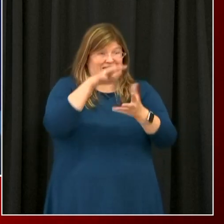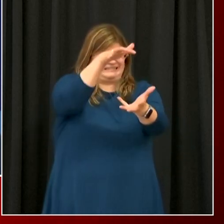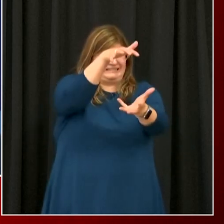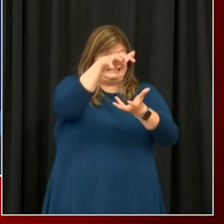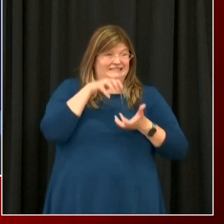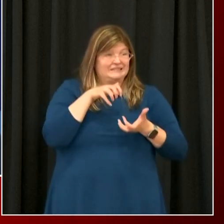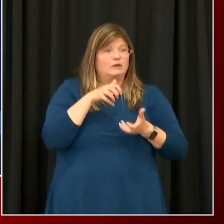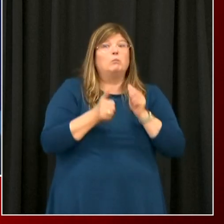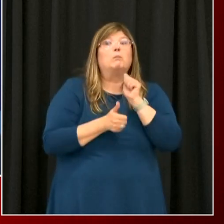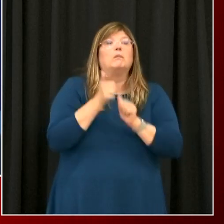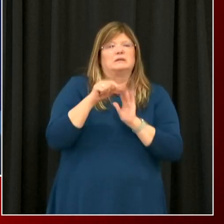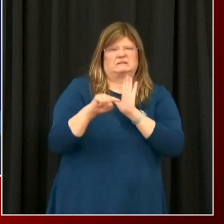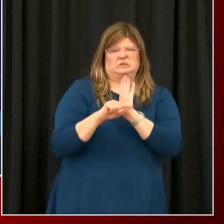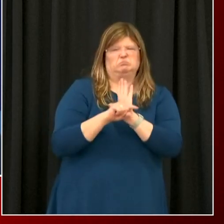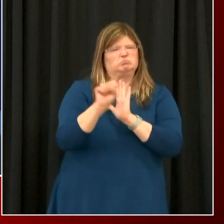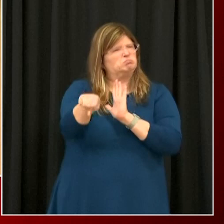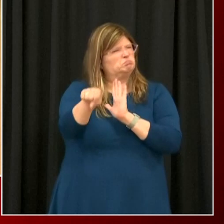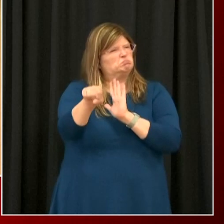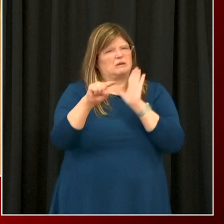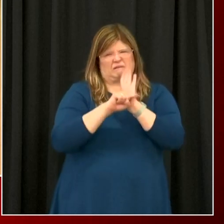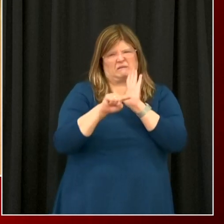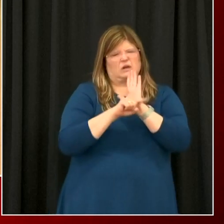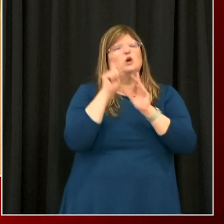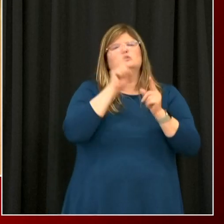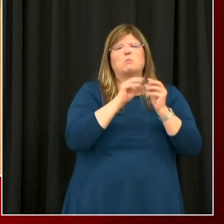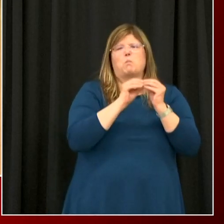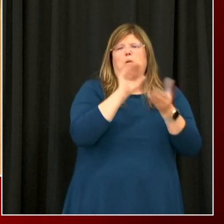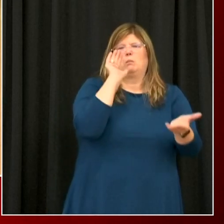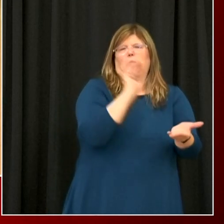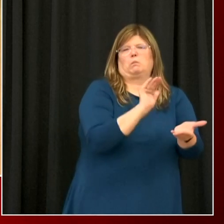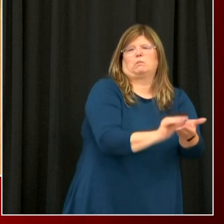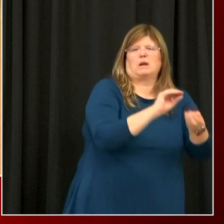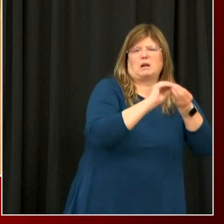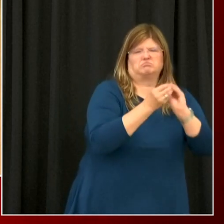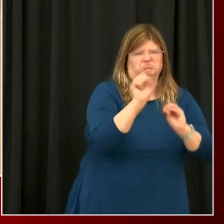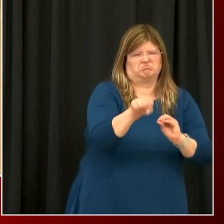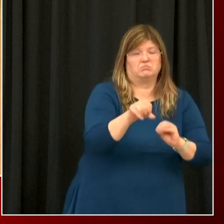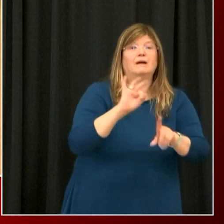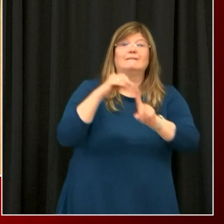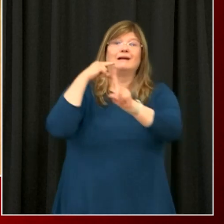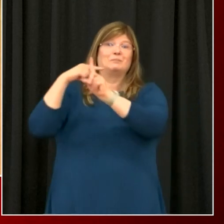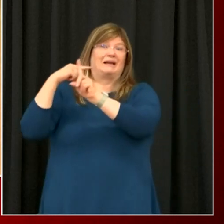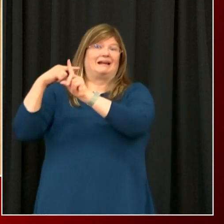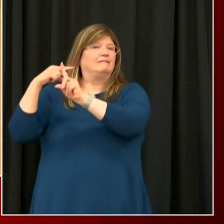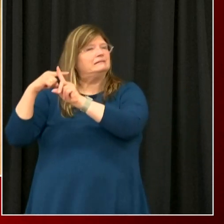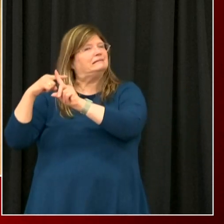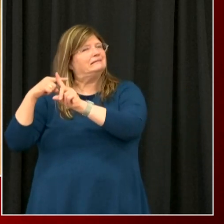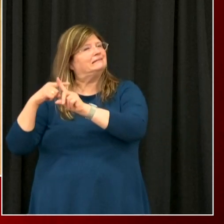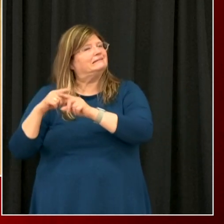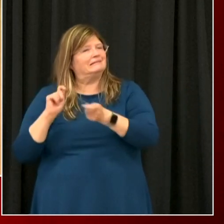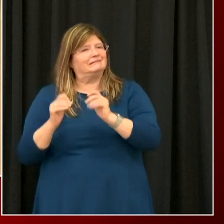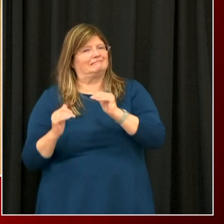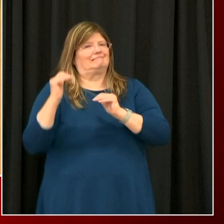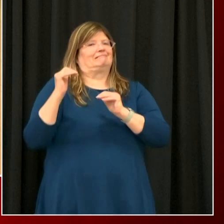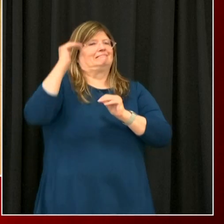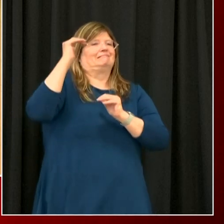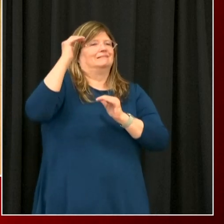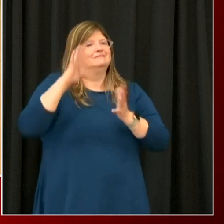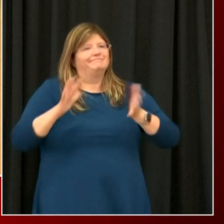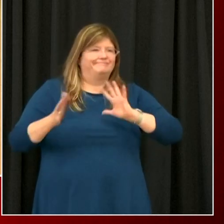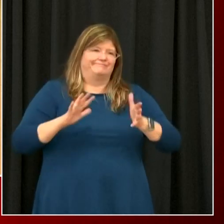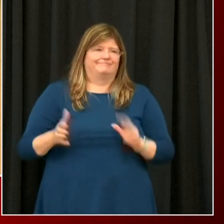Okay. Yes. Oh, so let's say it's, what day was it? It's June 19th. Like, what would trigger